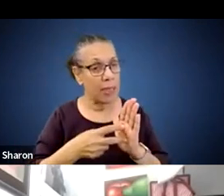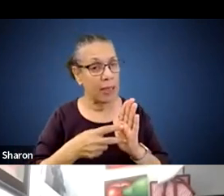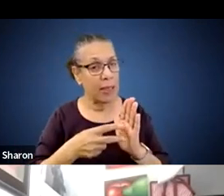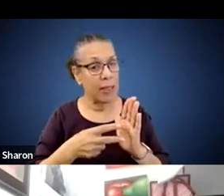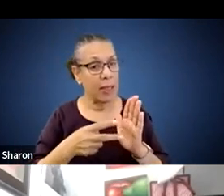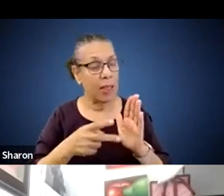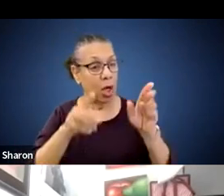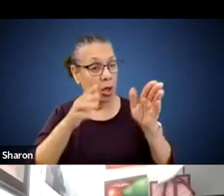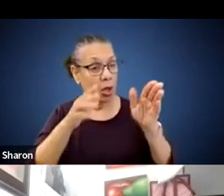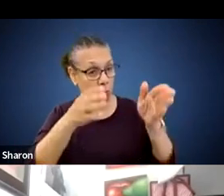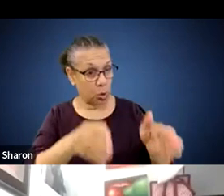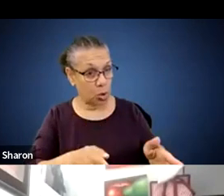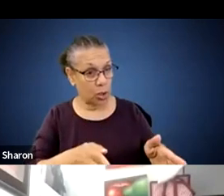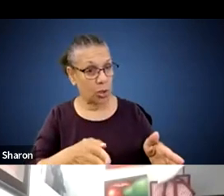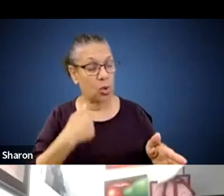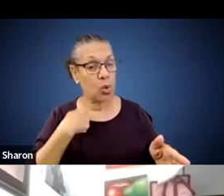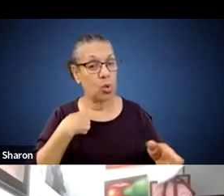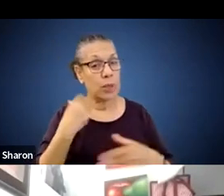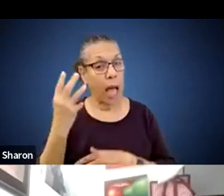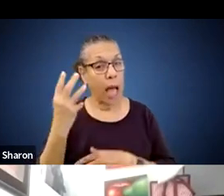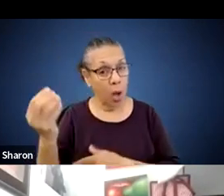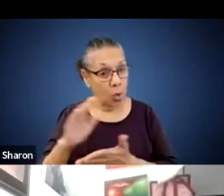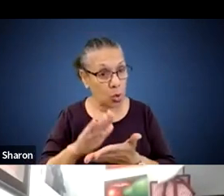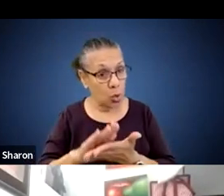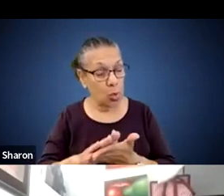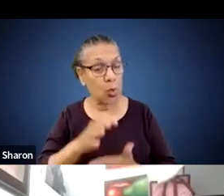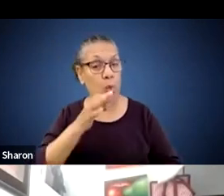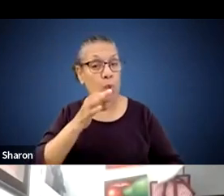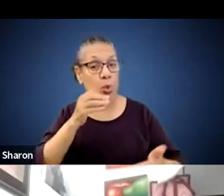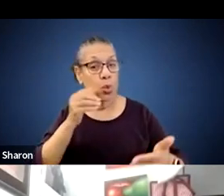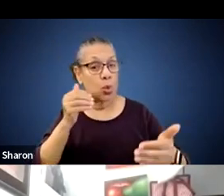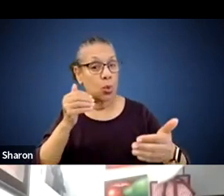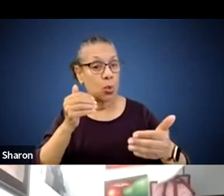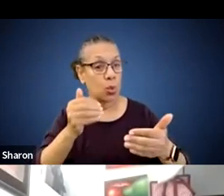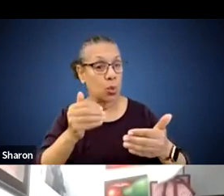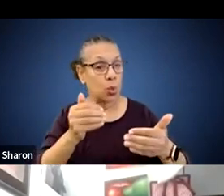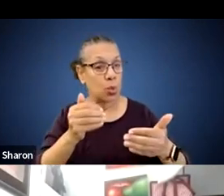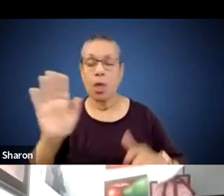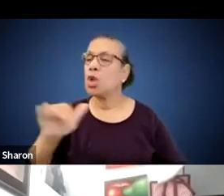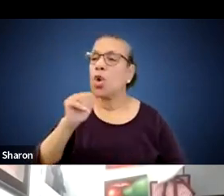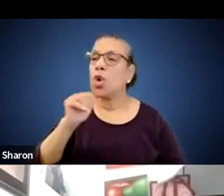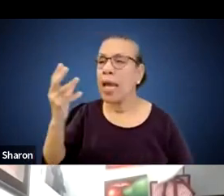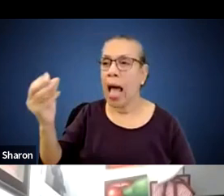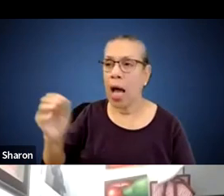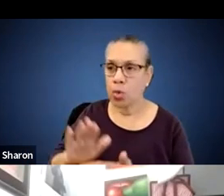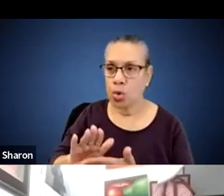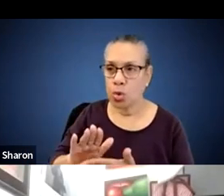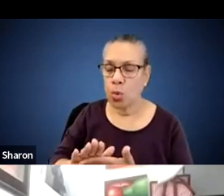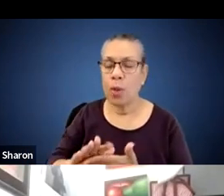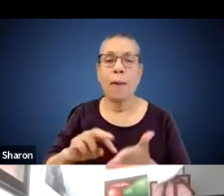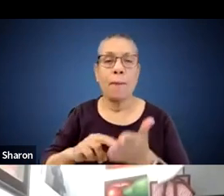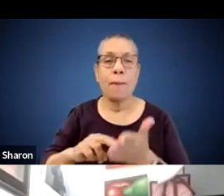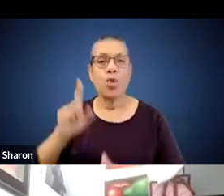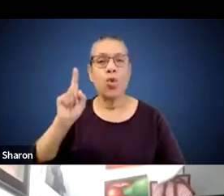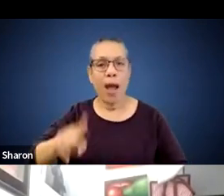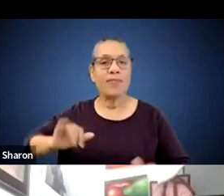a student that's at a school they're approaching you know they're not not out of school necessarily I'm saying you got to make